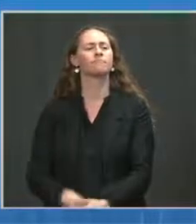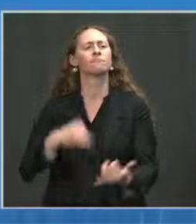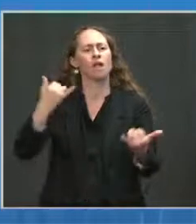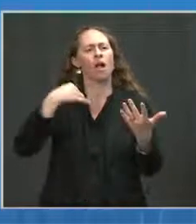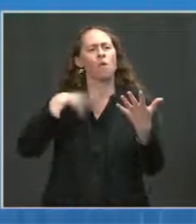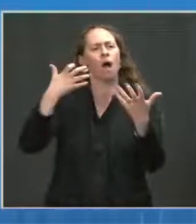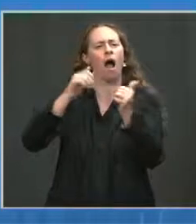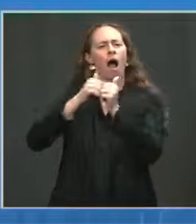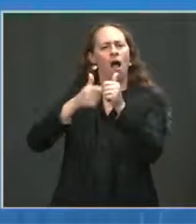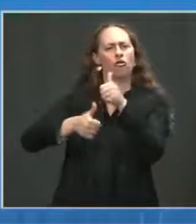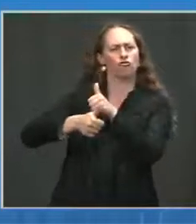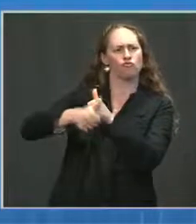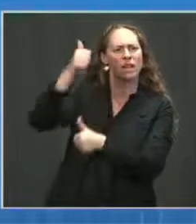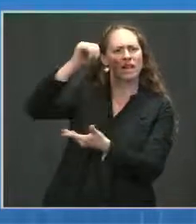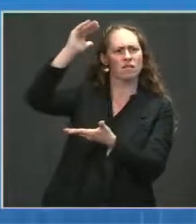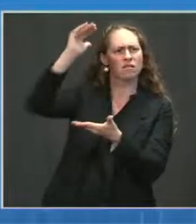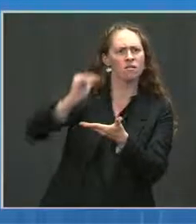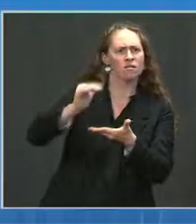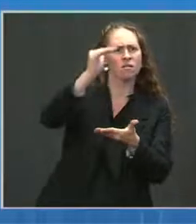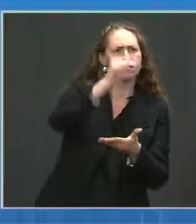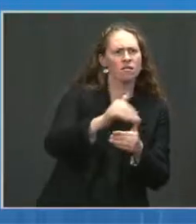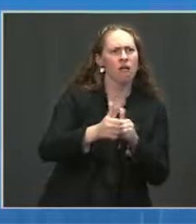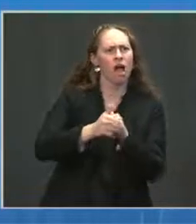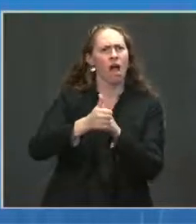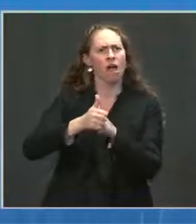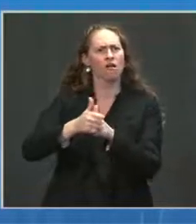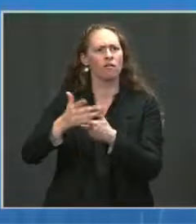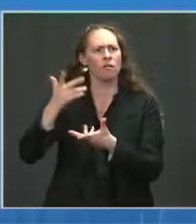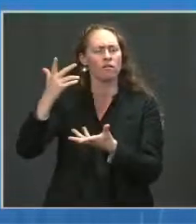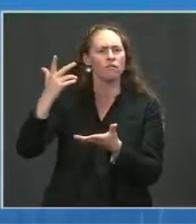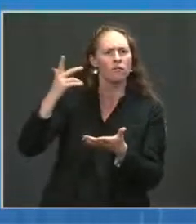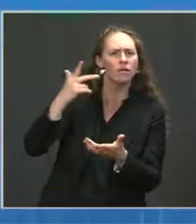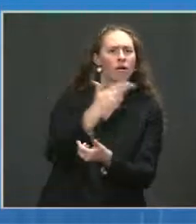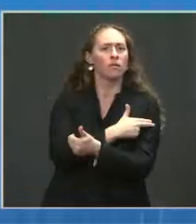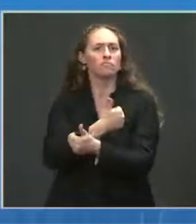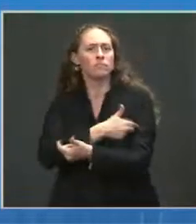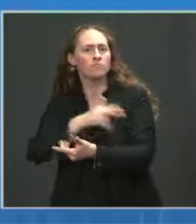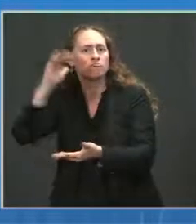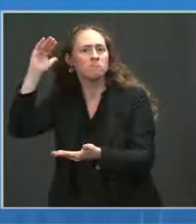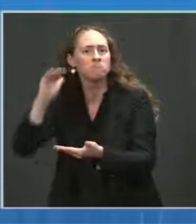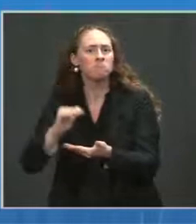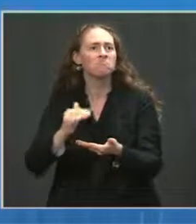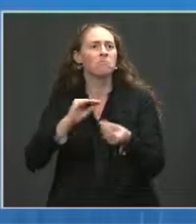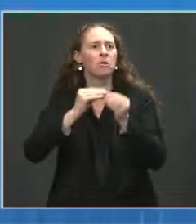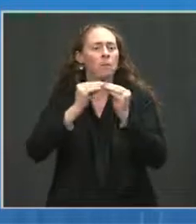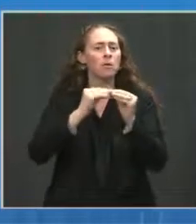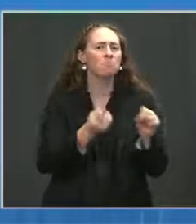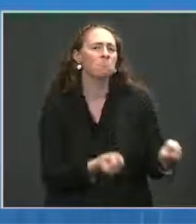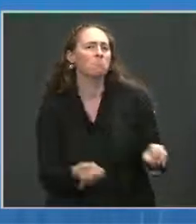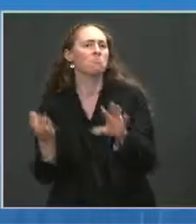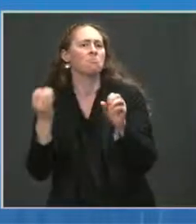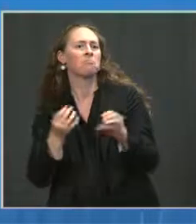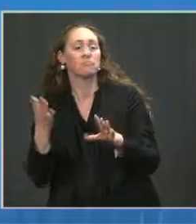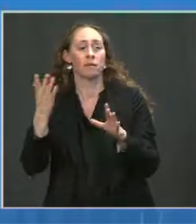symptomatic infection, hospitalization, or death when you compare vaccinated individuals with